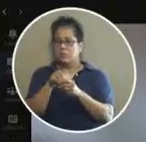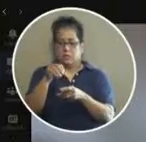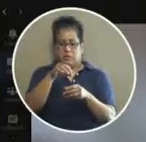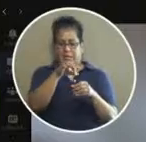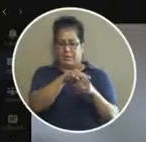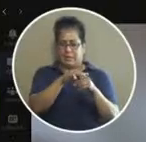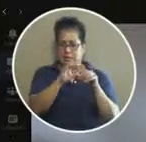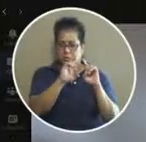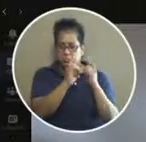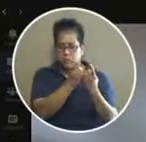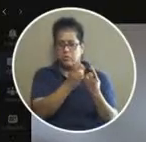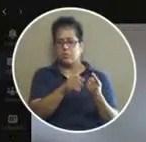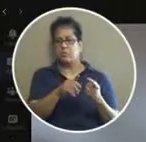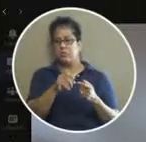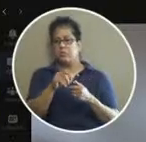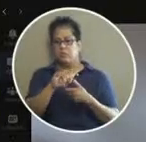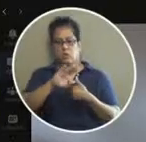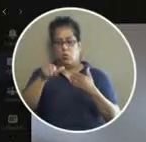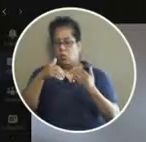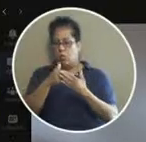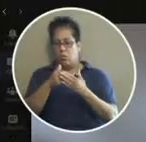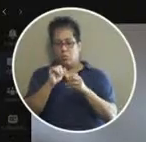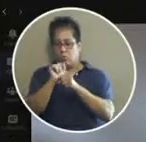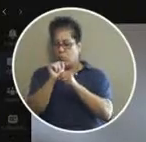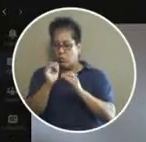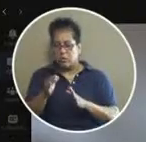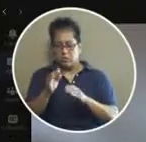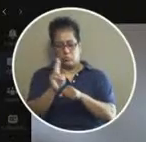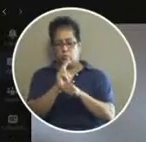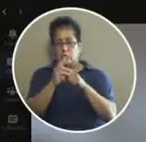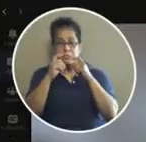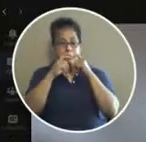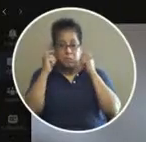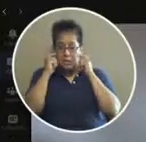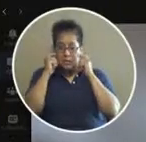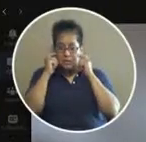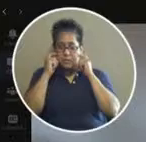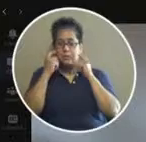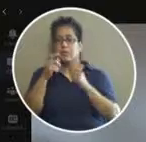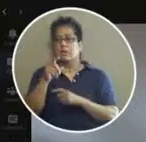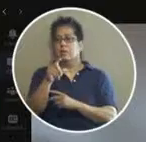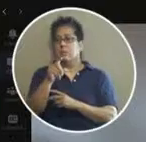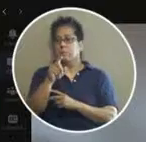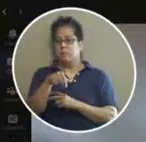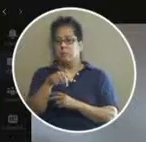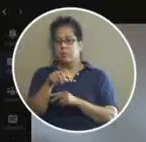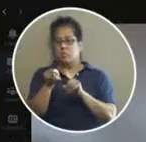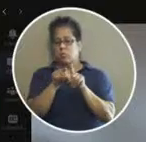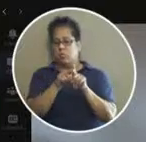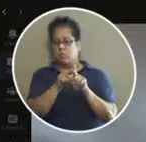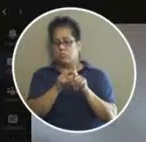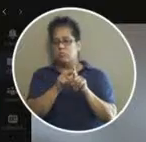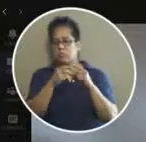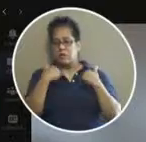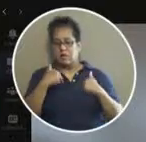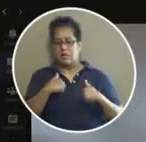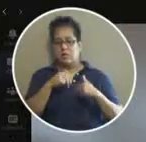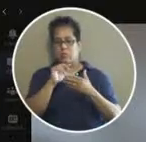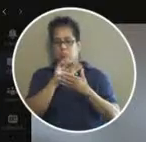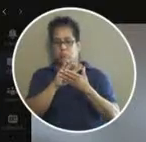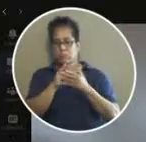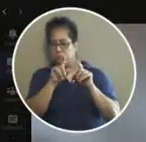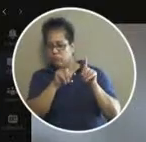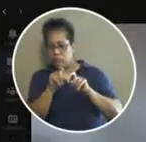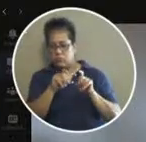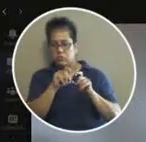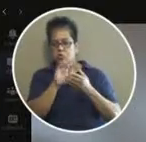election department and all poll workers wearing masks, and they need to pass health screenings.